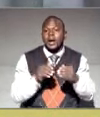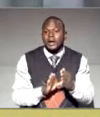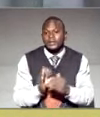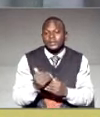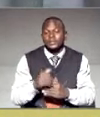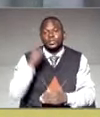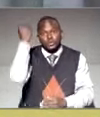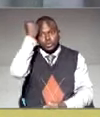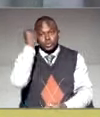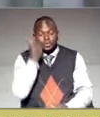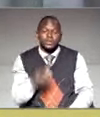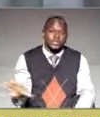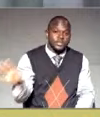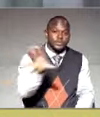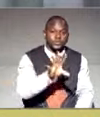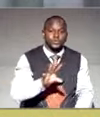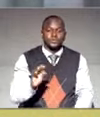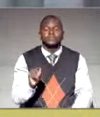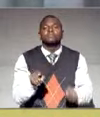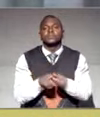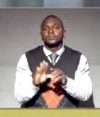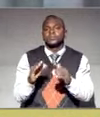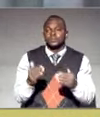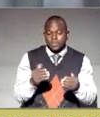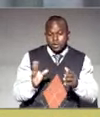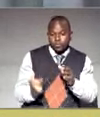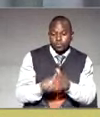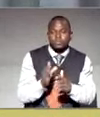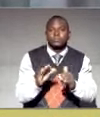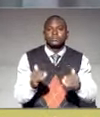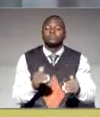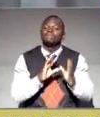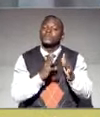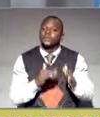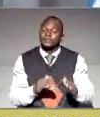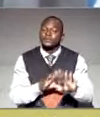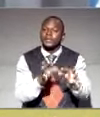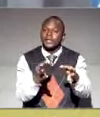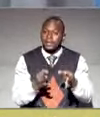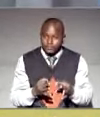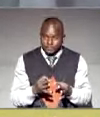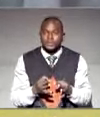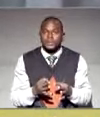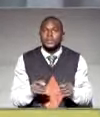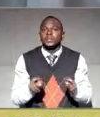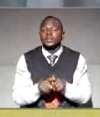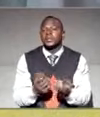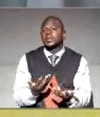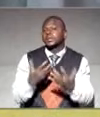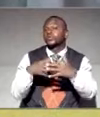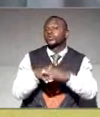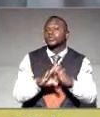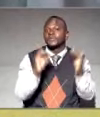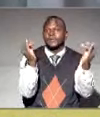justice for all and the establishment of effective accountability and inclusive